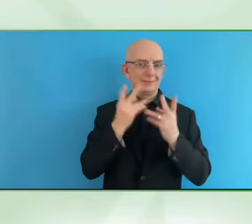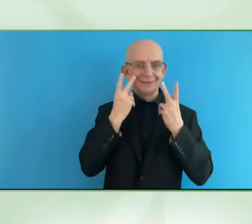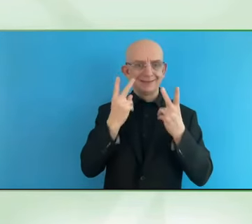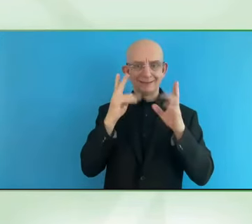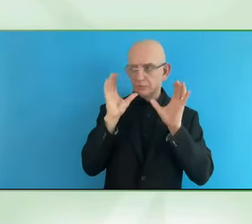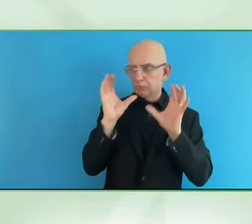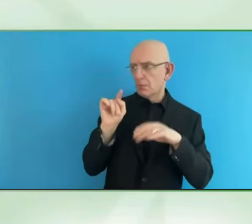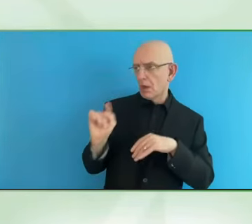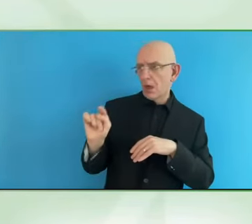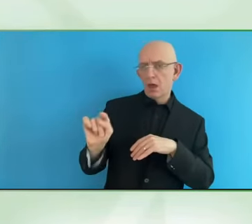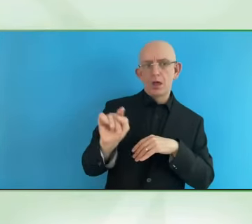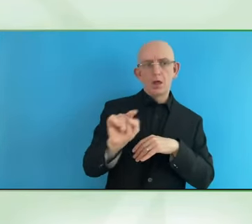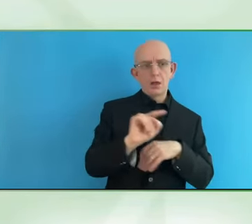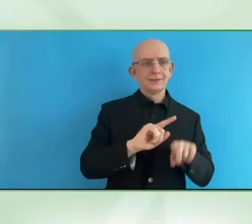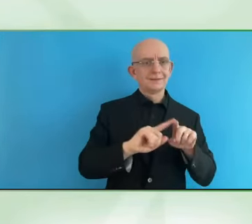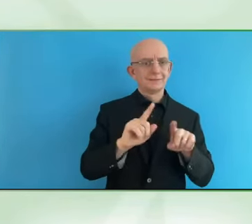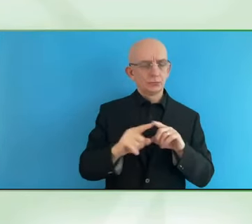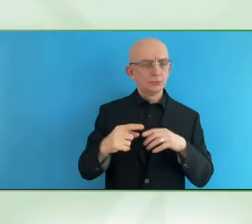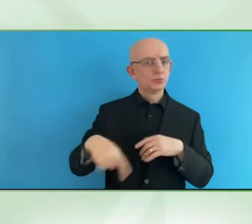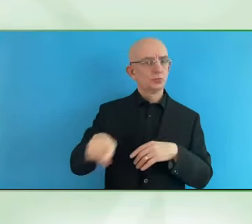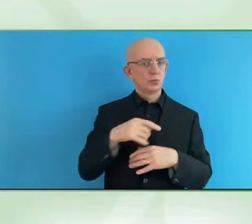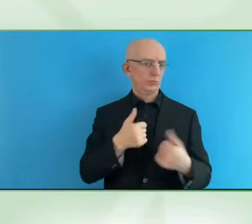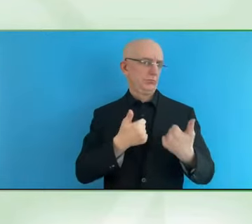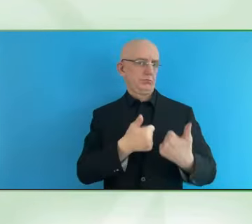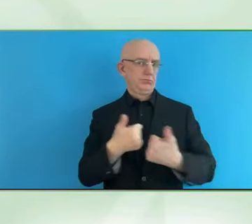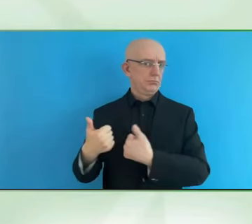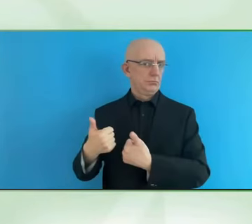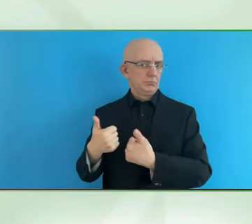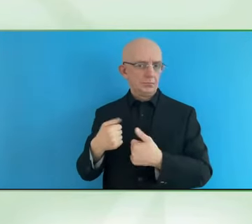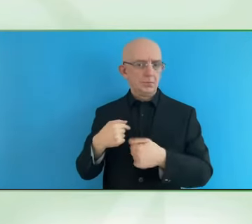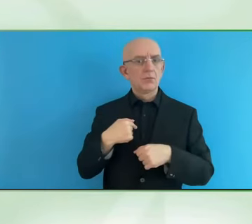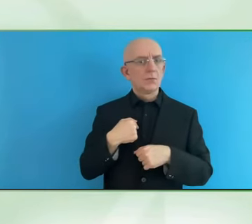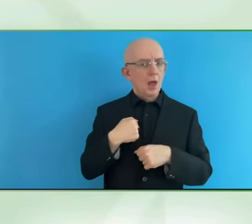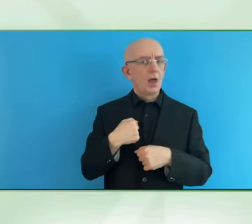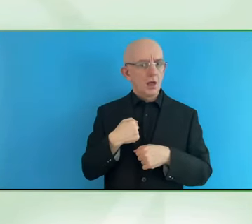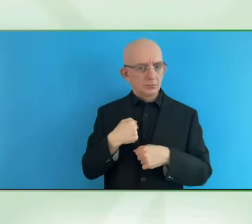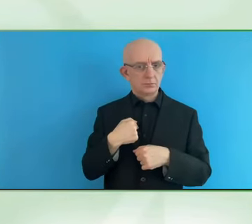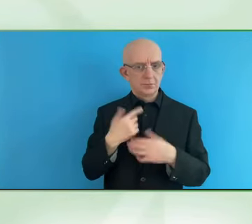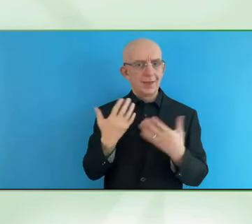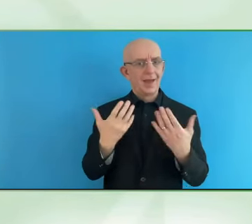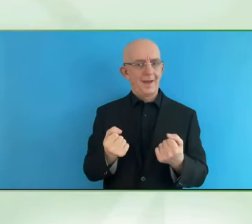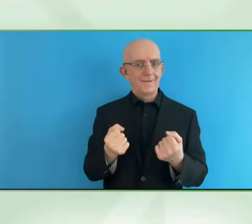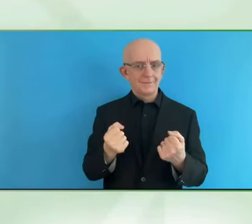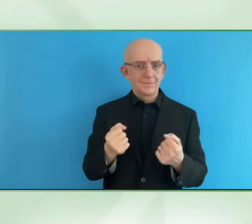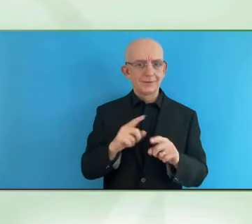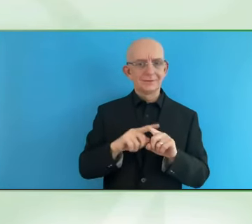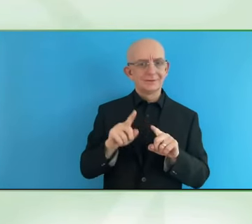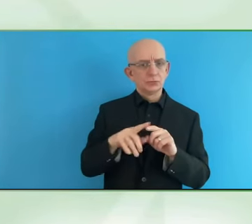see how it can be applied elsewhere. And